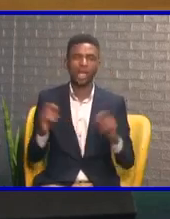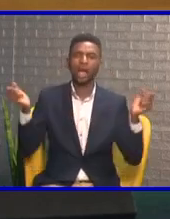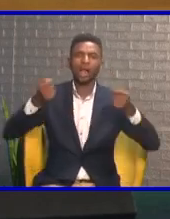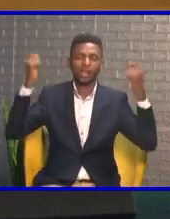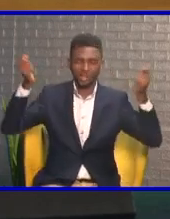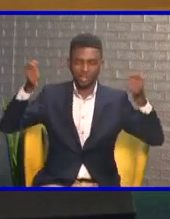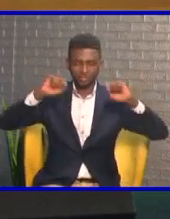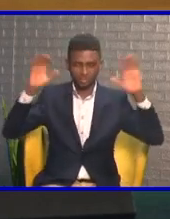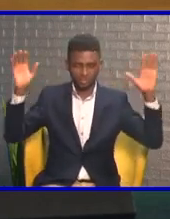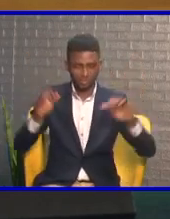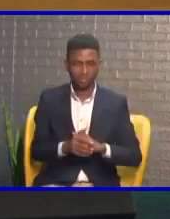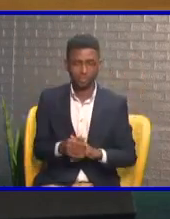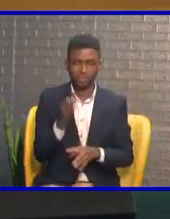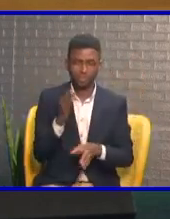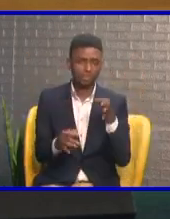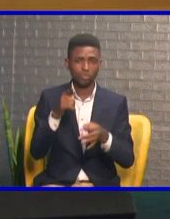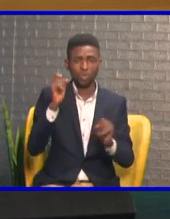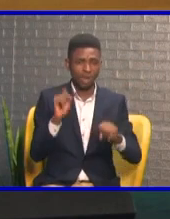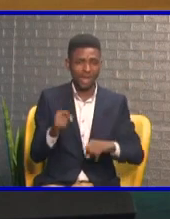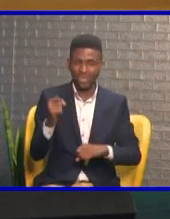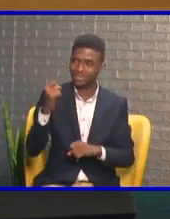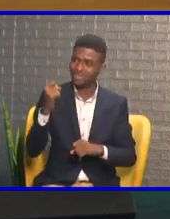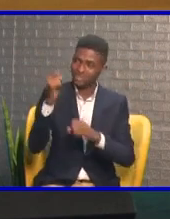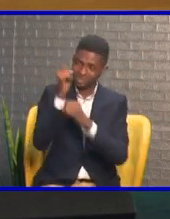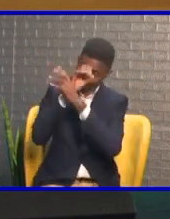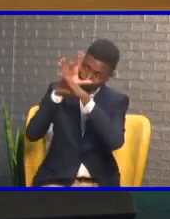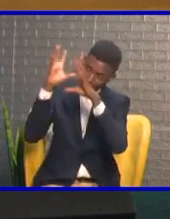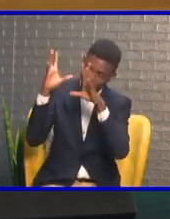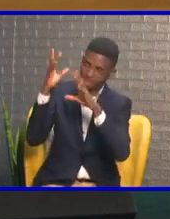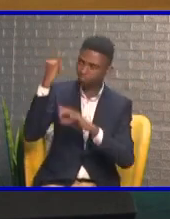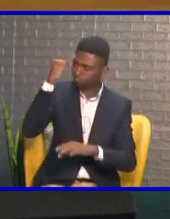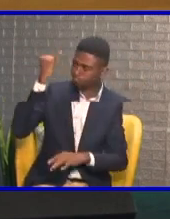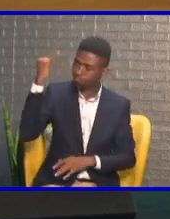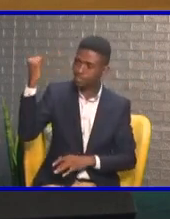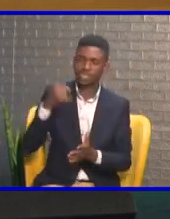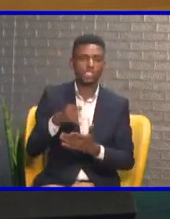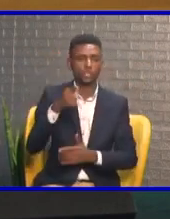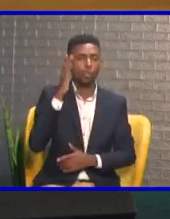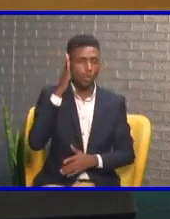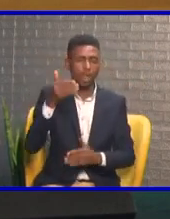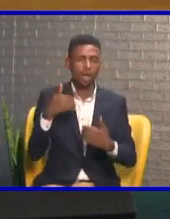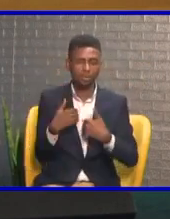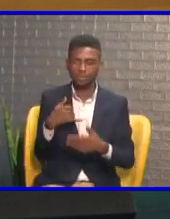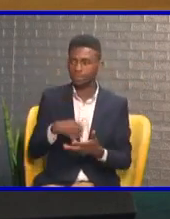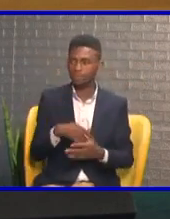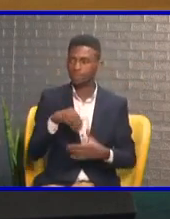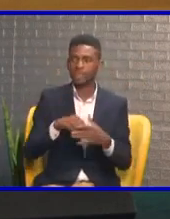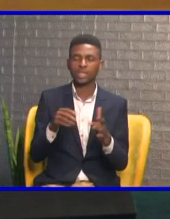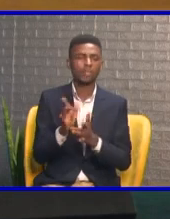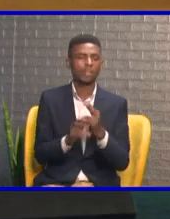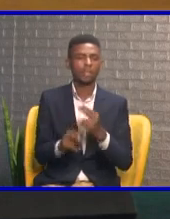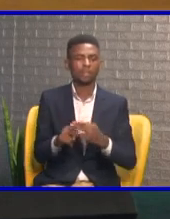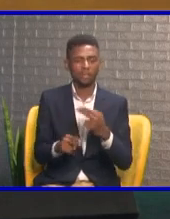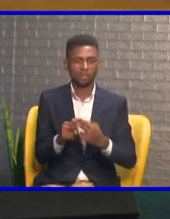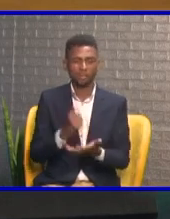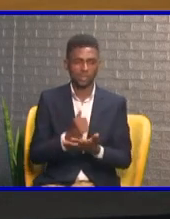Hallelujah. If you can imagine victory in 2024, you shall have it. In the name of Jesus